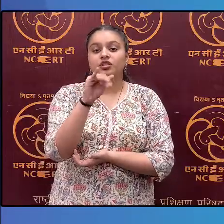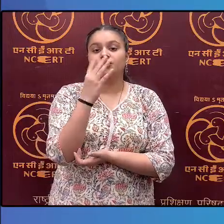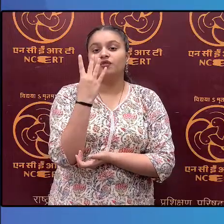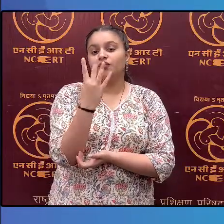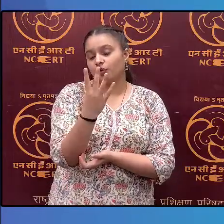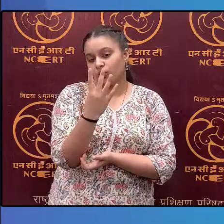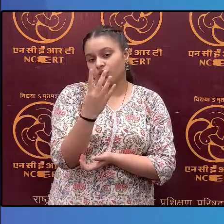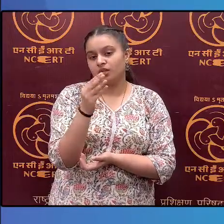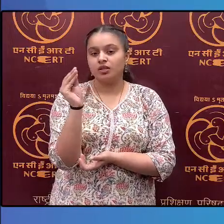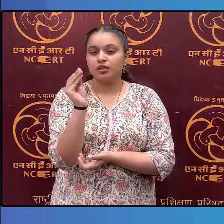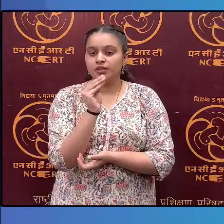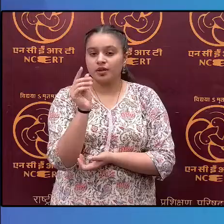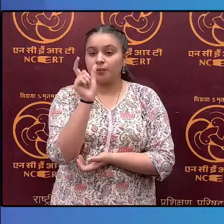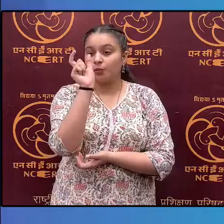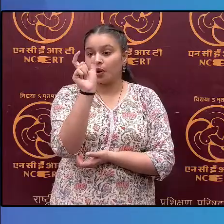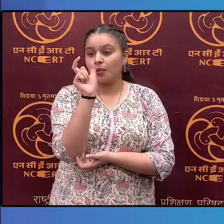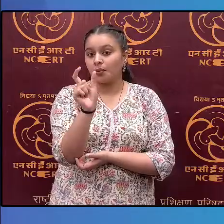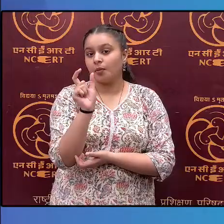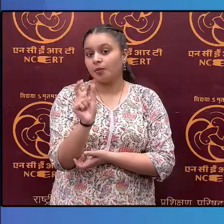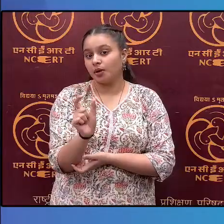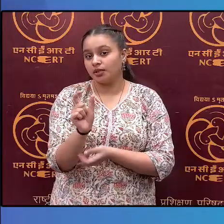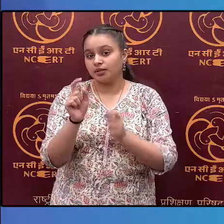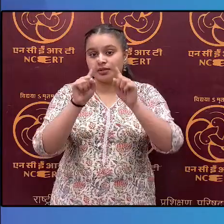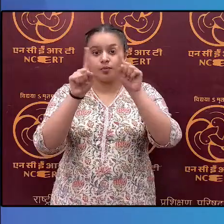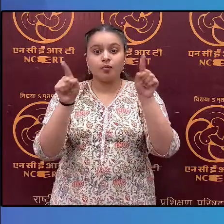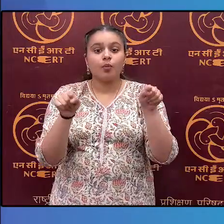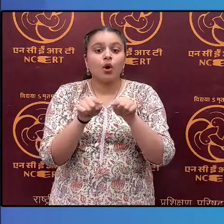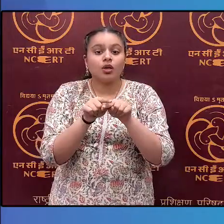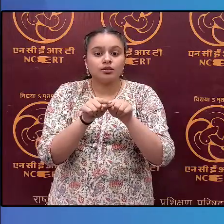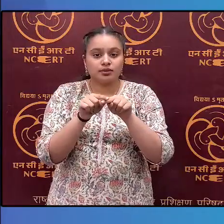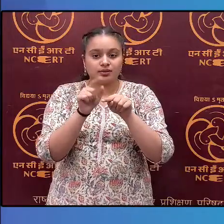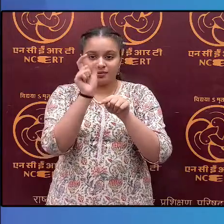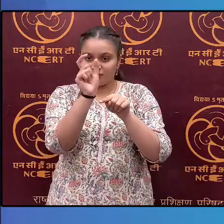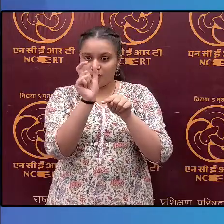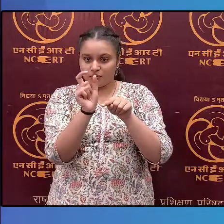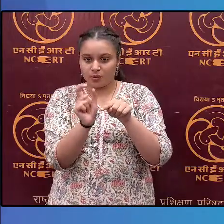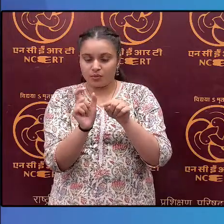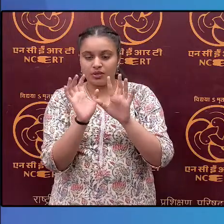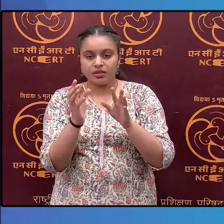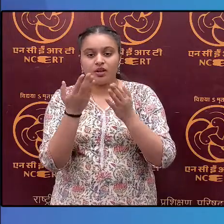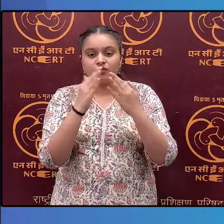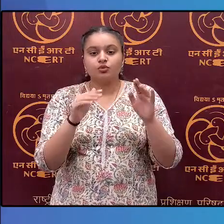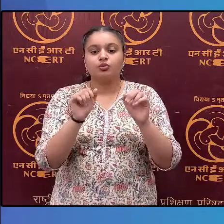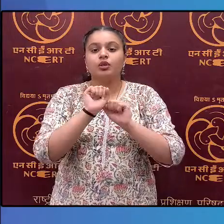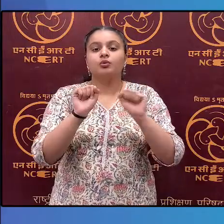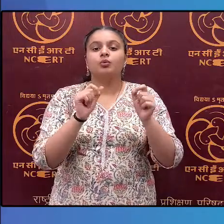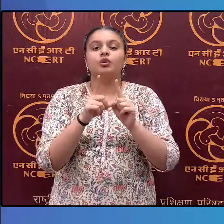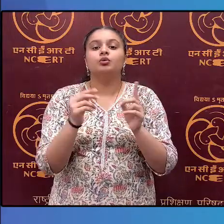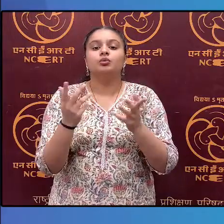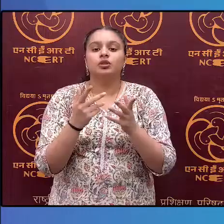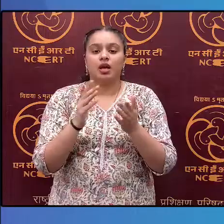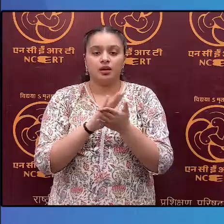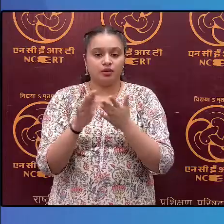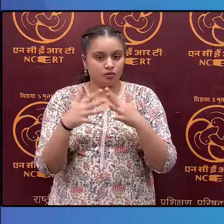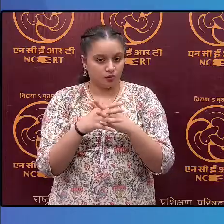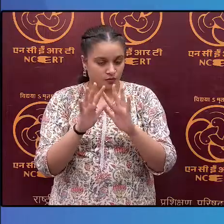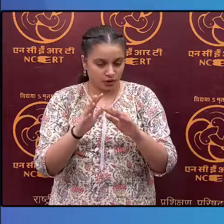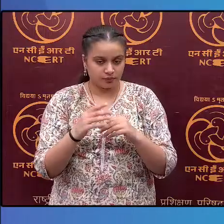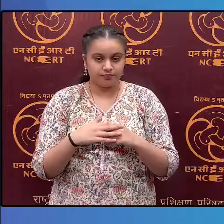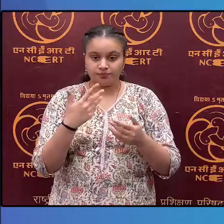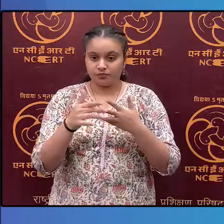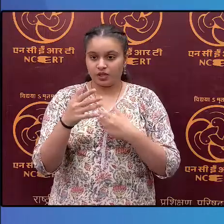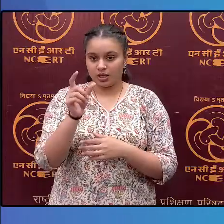here are certain words given in the box, and what the student have to do as a homework, they have to take any